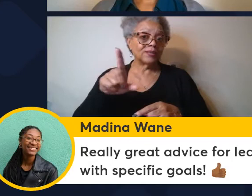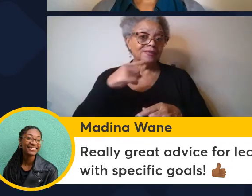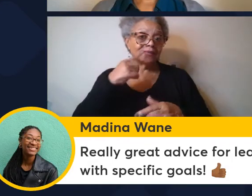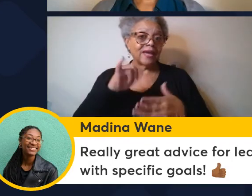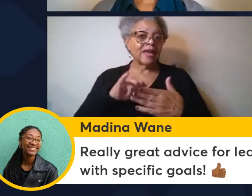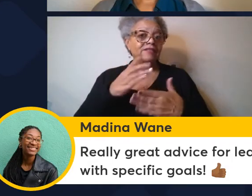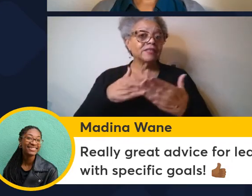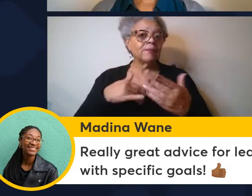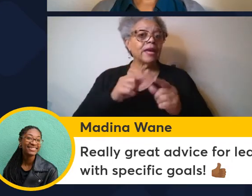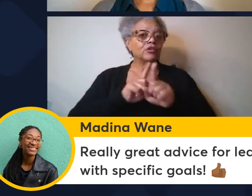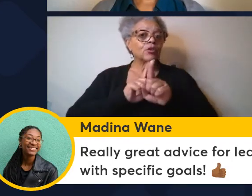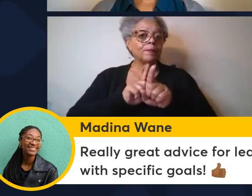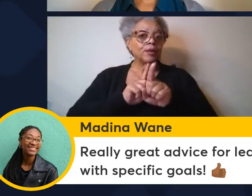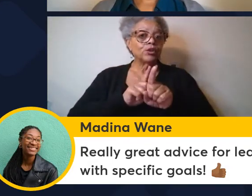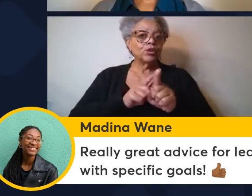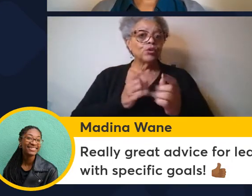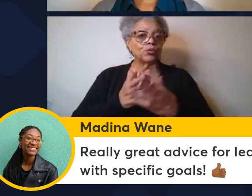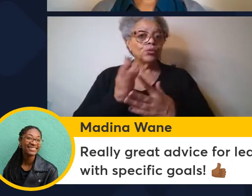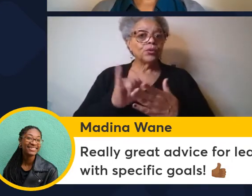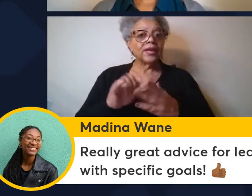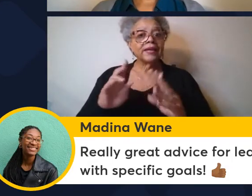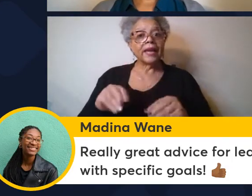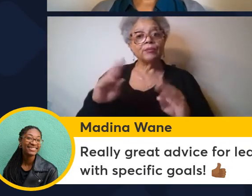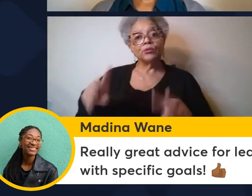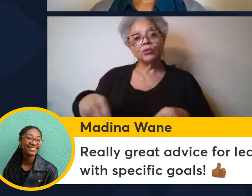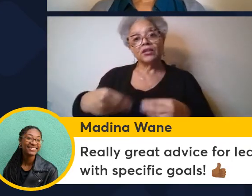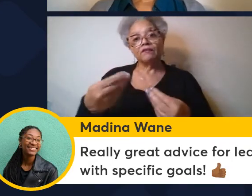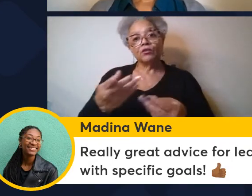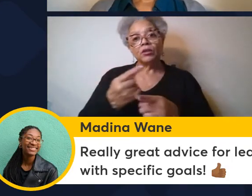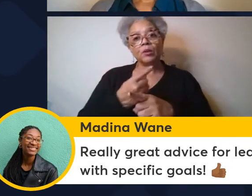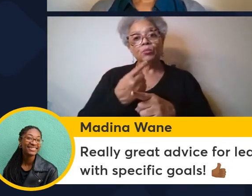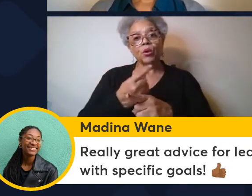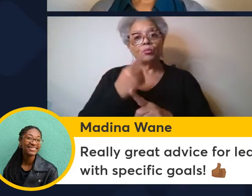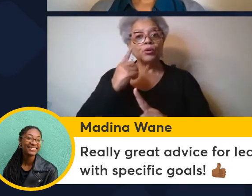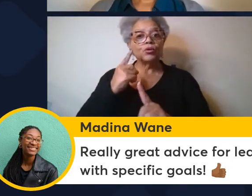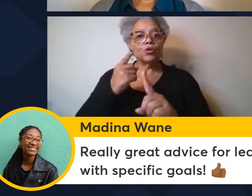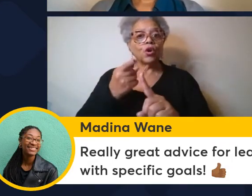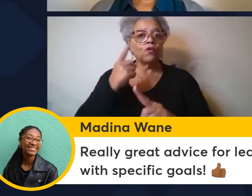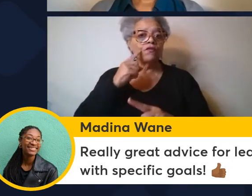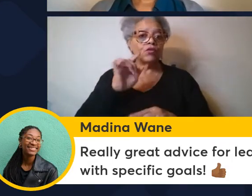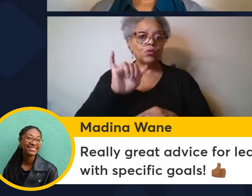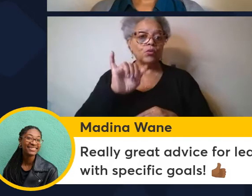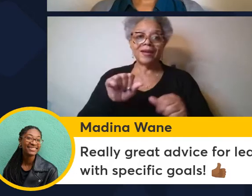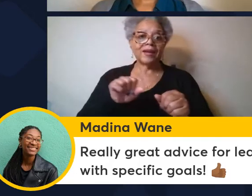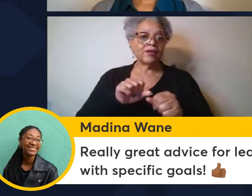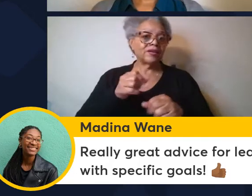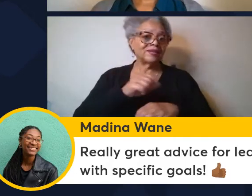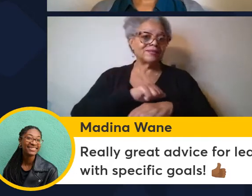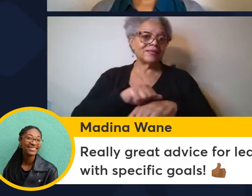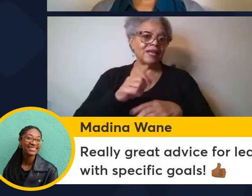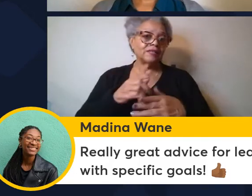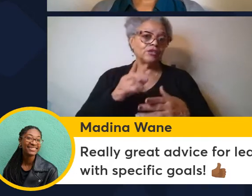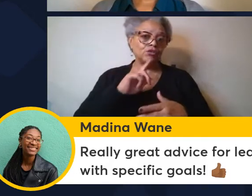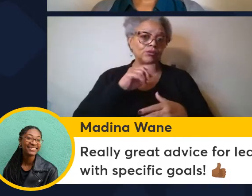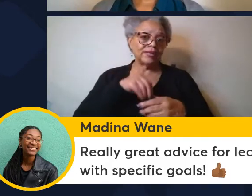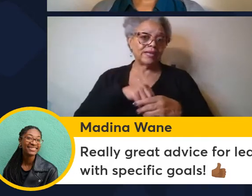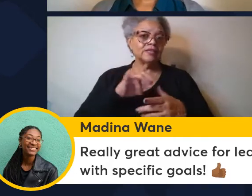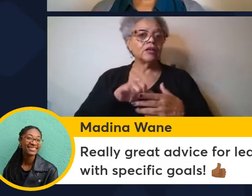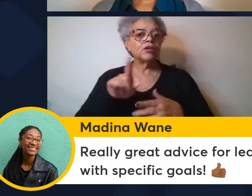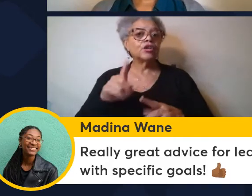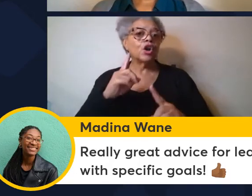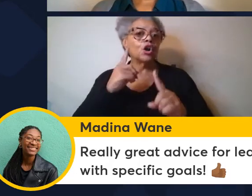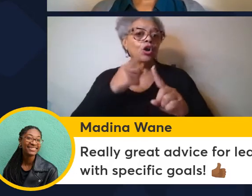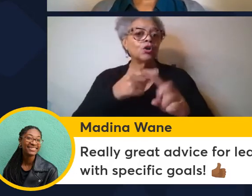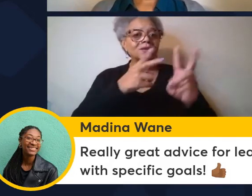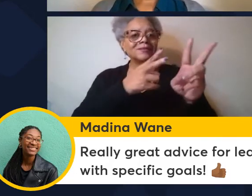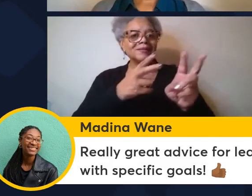you through that and is able to give you an appropriate goal for your stage, So if they say, your goal is to download the